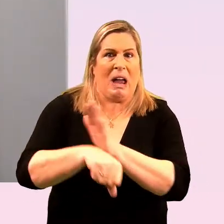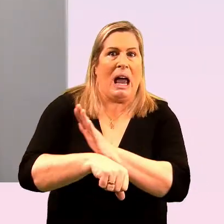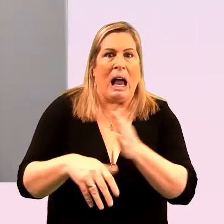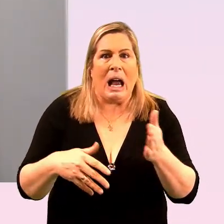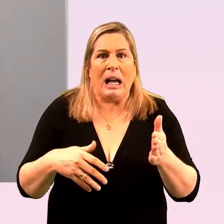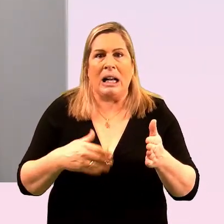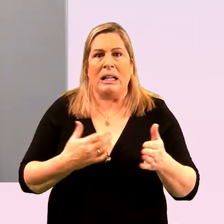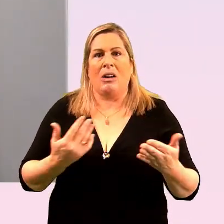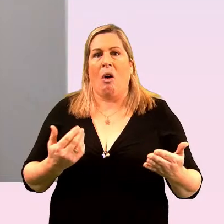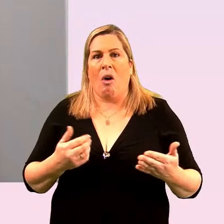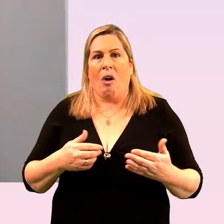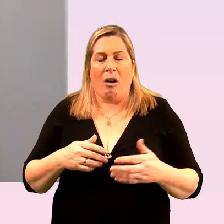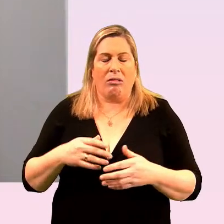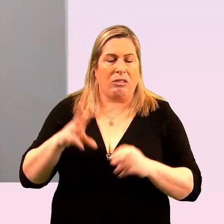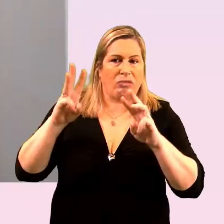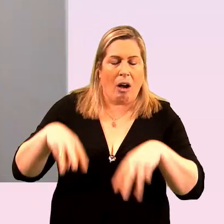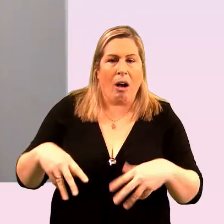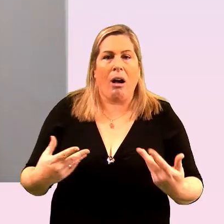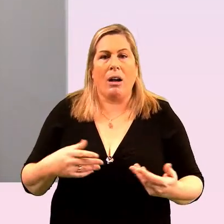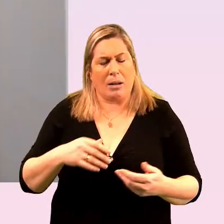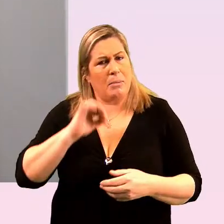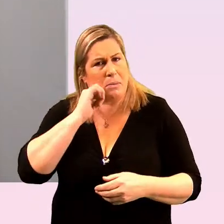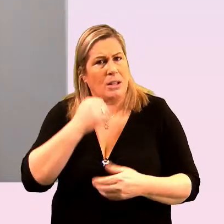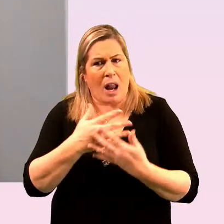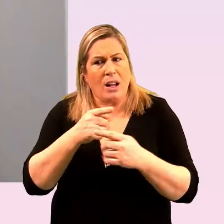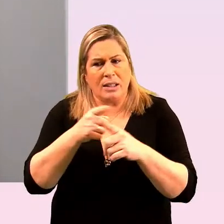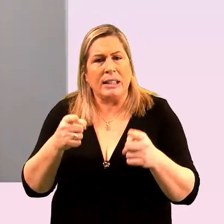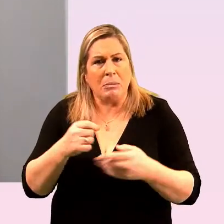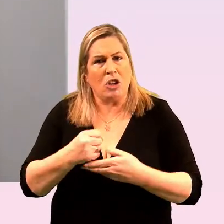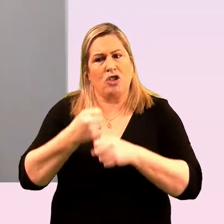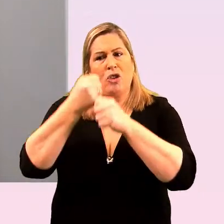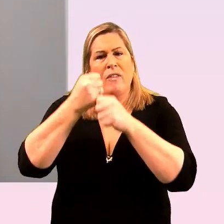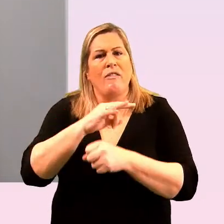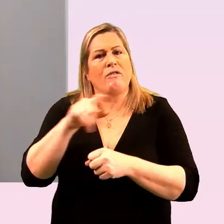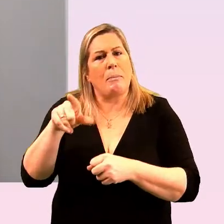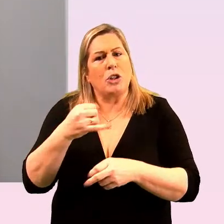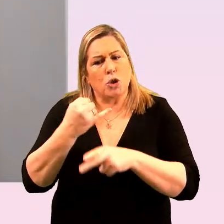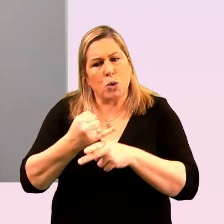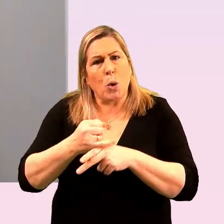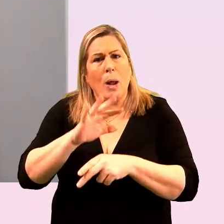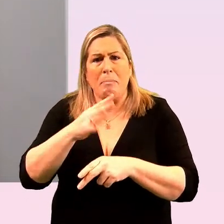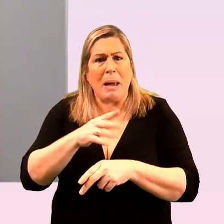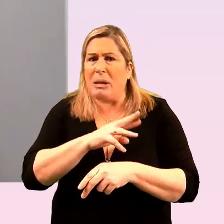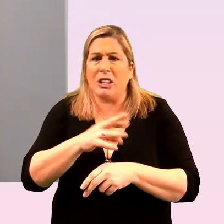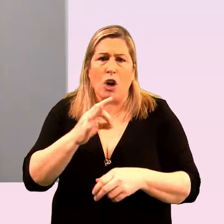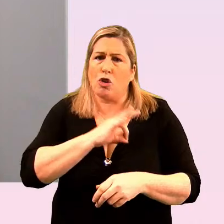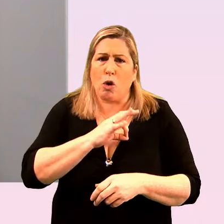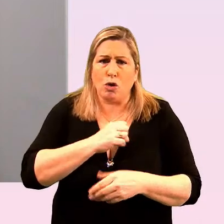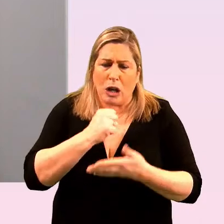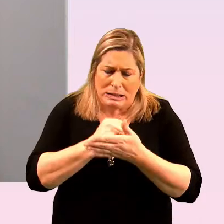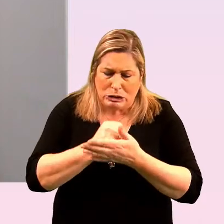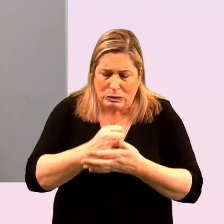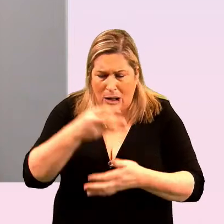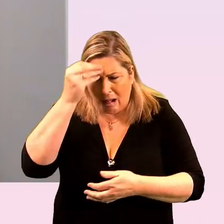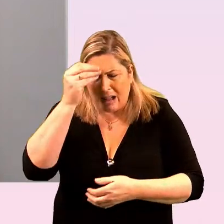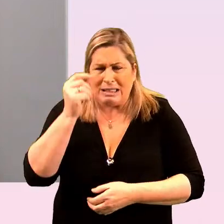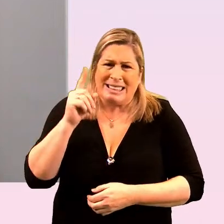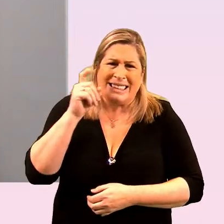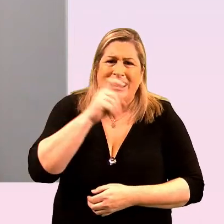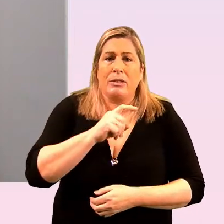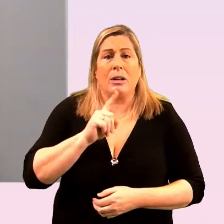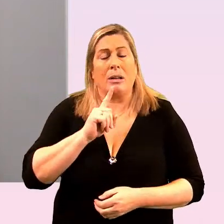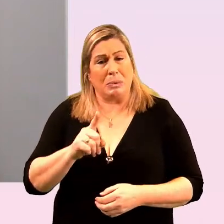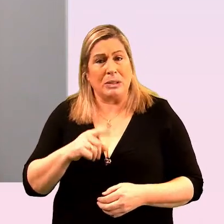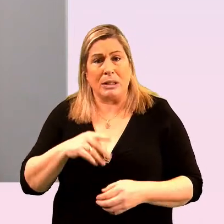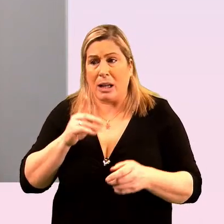are suffering from that in their school life, whereas they might not be academic, but they could get out and work really, really hard, which is, I left school at